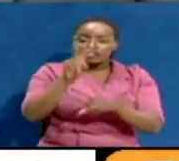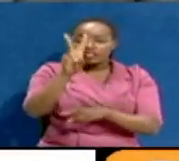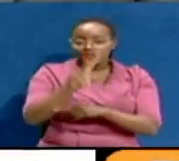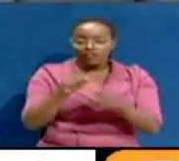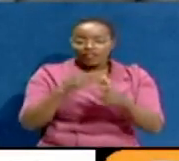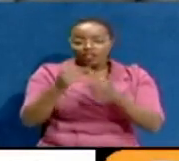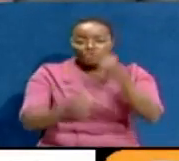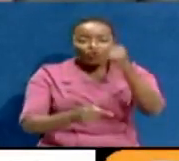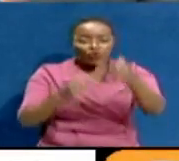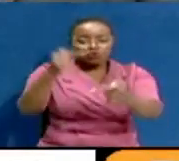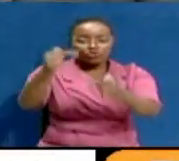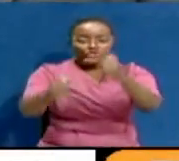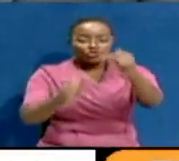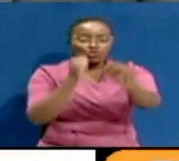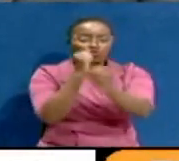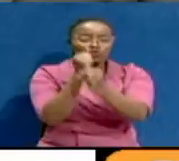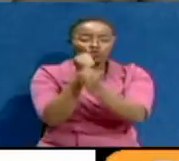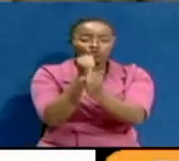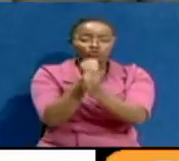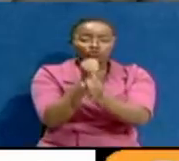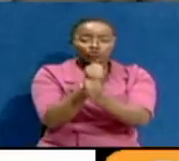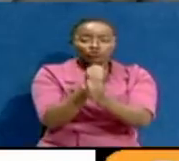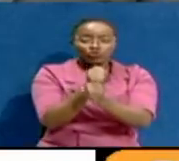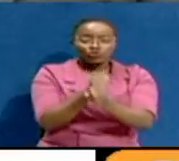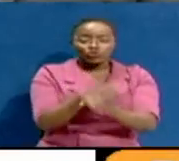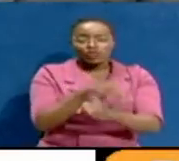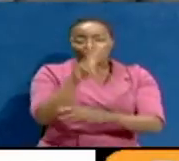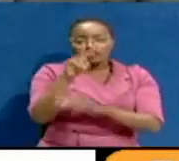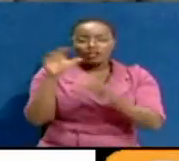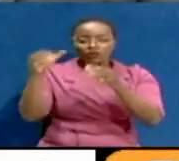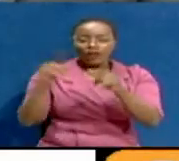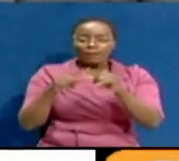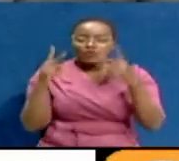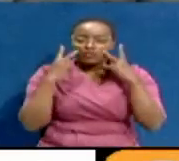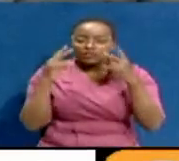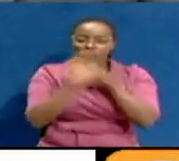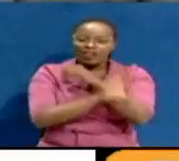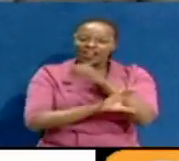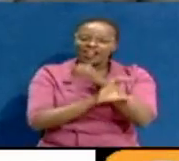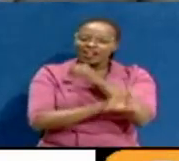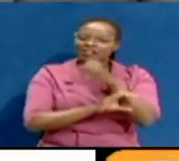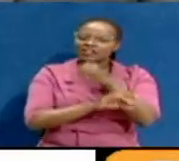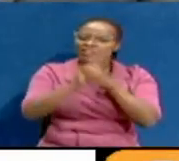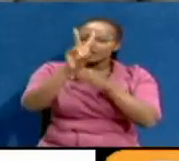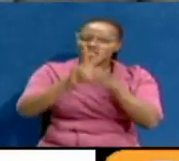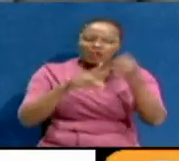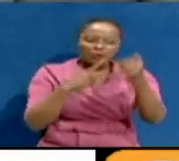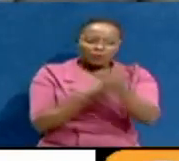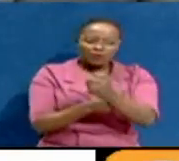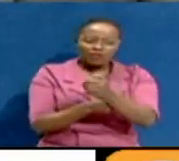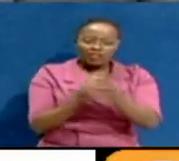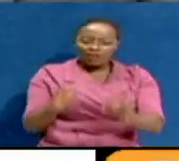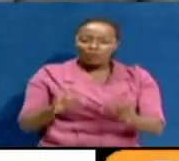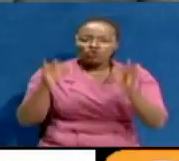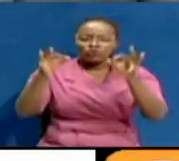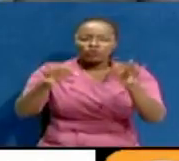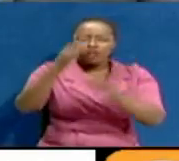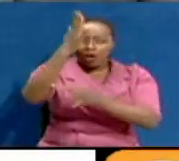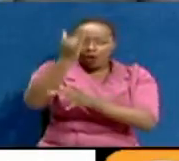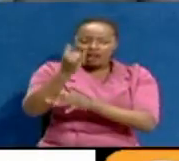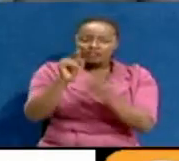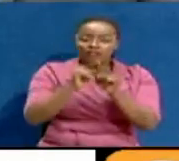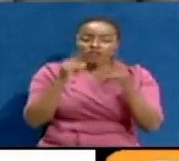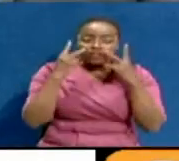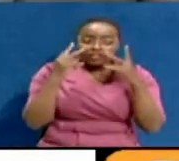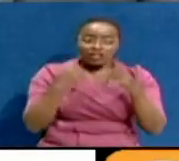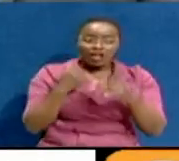and continue doing phase 2. But we have seen countries where the second round is postponed because you suddenly